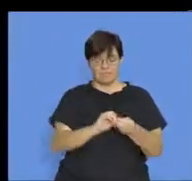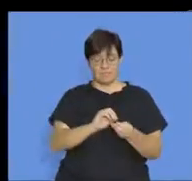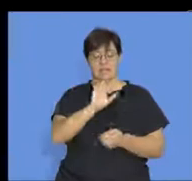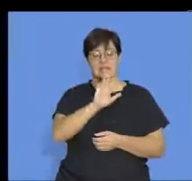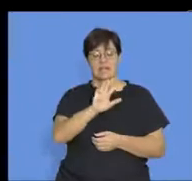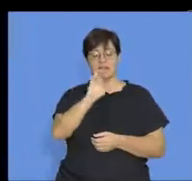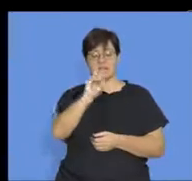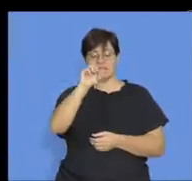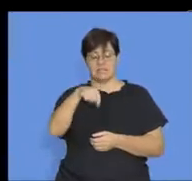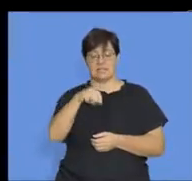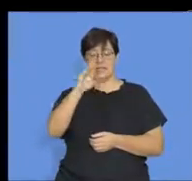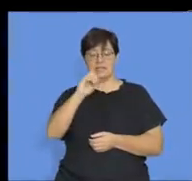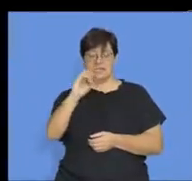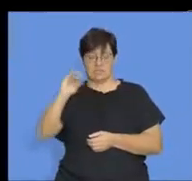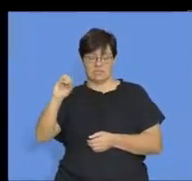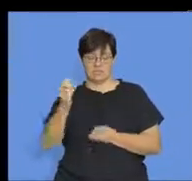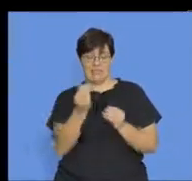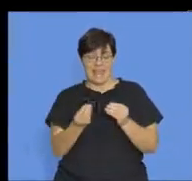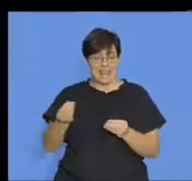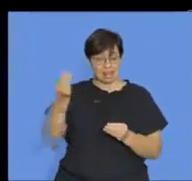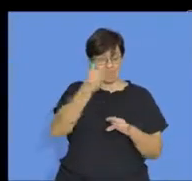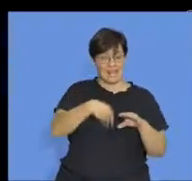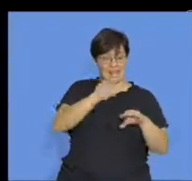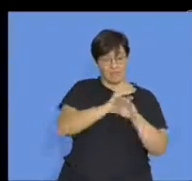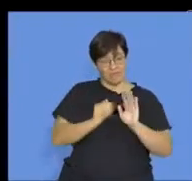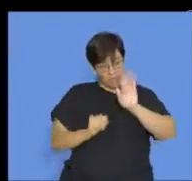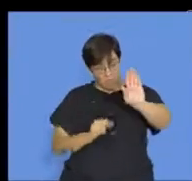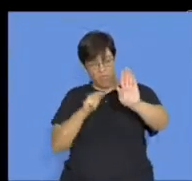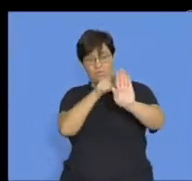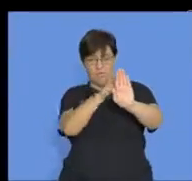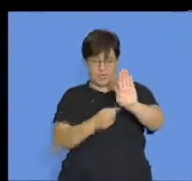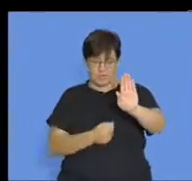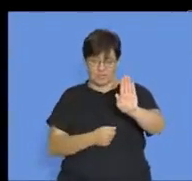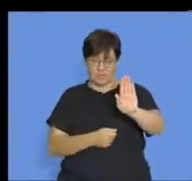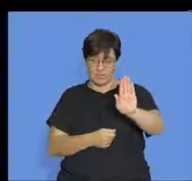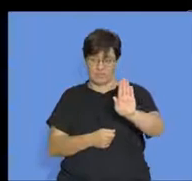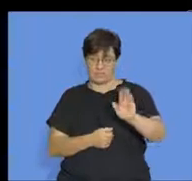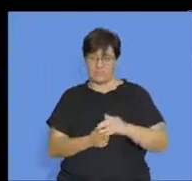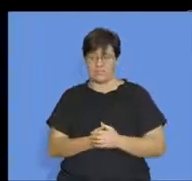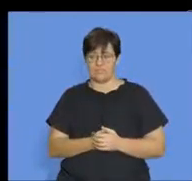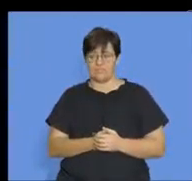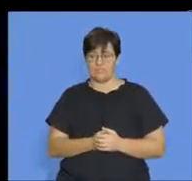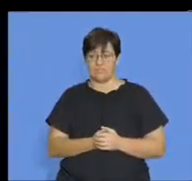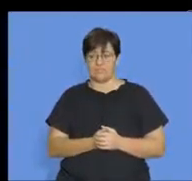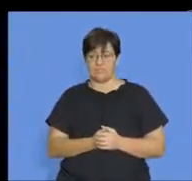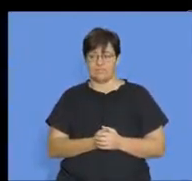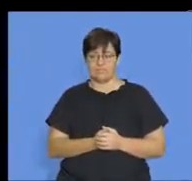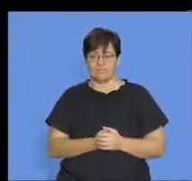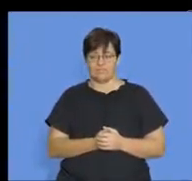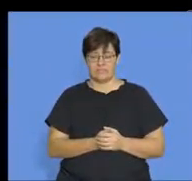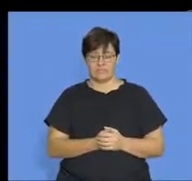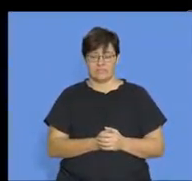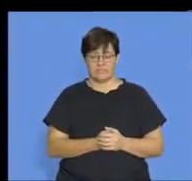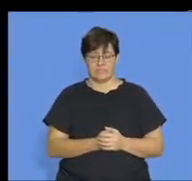Okay, so as you can see, the interest on capital for Mr. Craig for the year, an